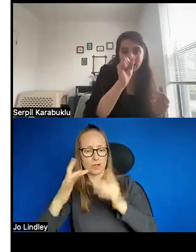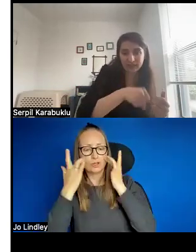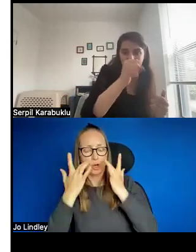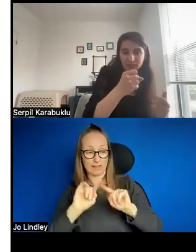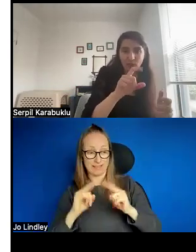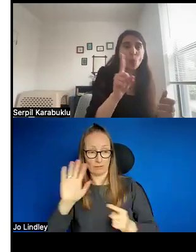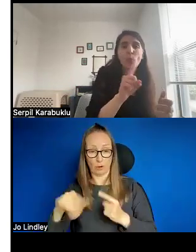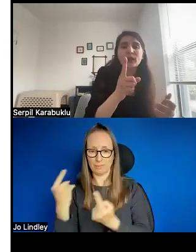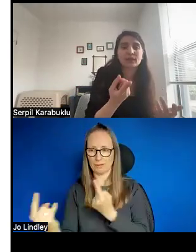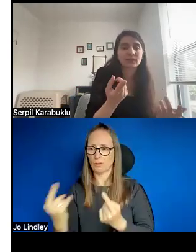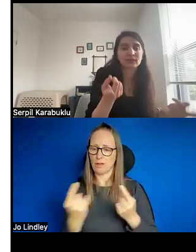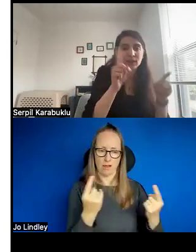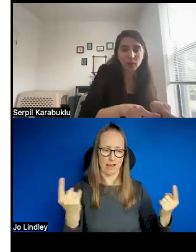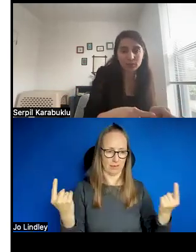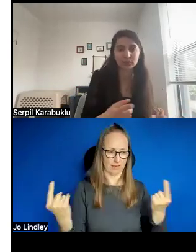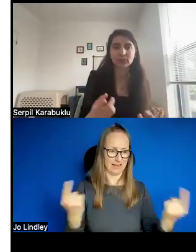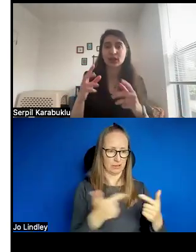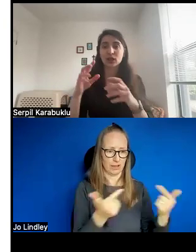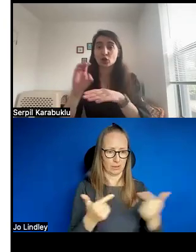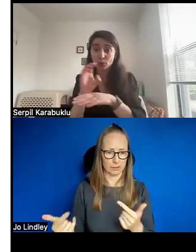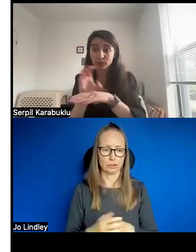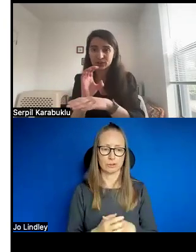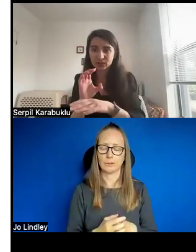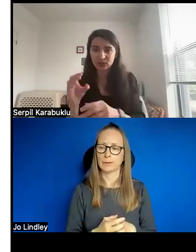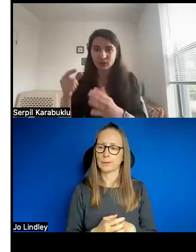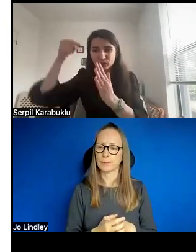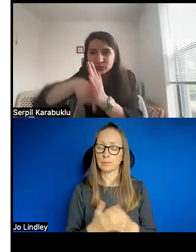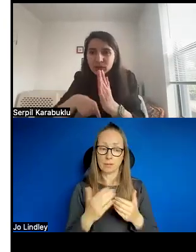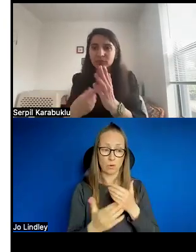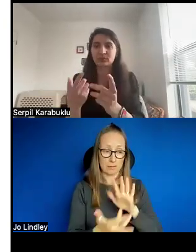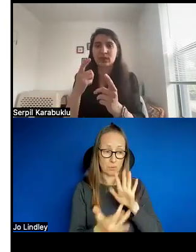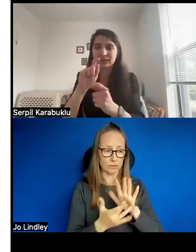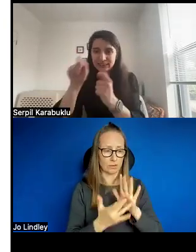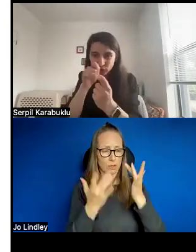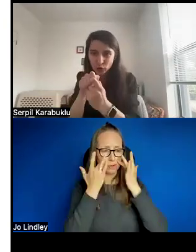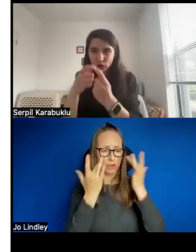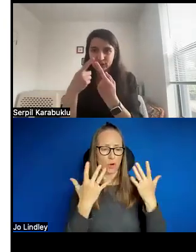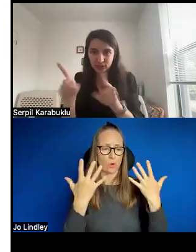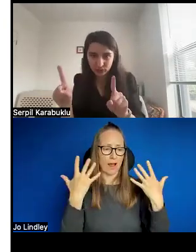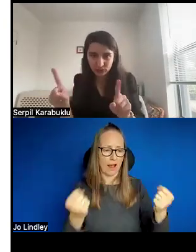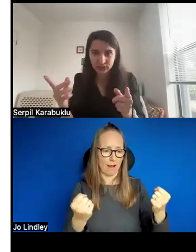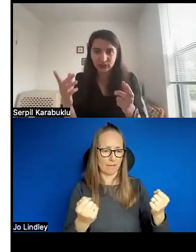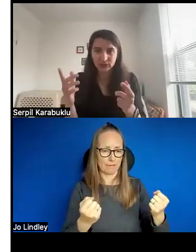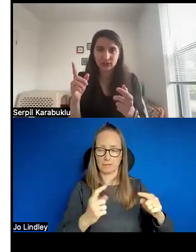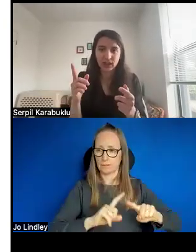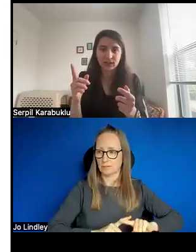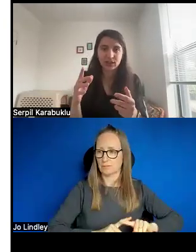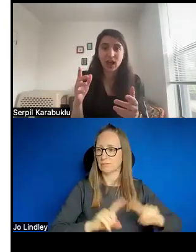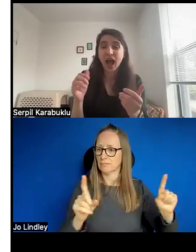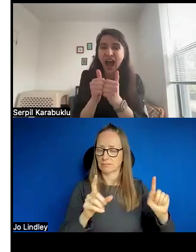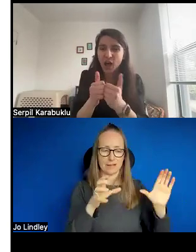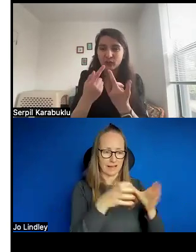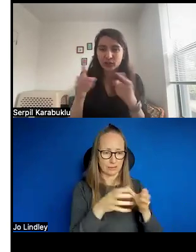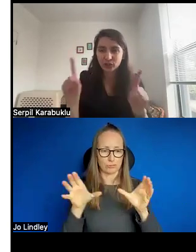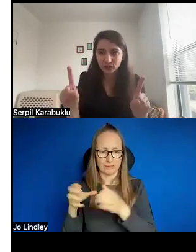nods. And more importantly, they showed us we have two big categories for head